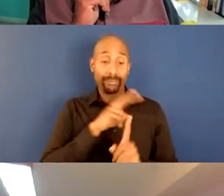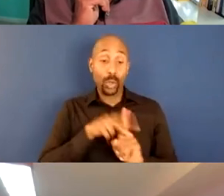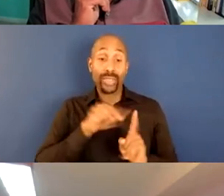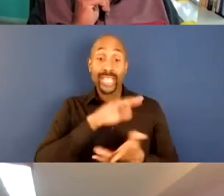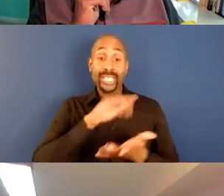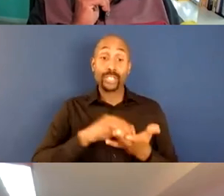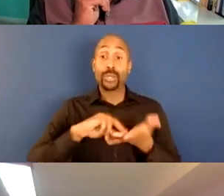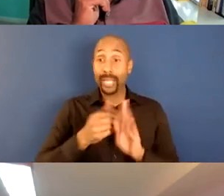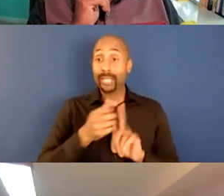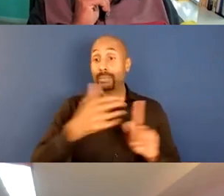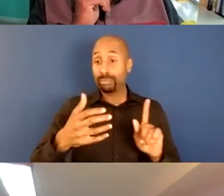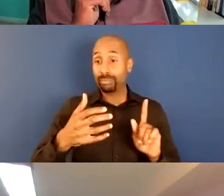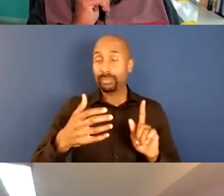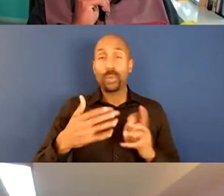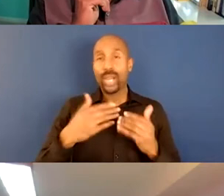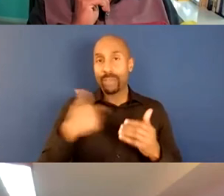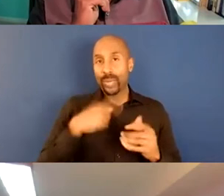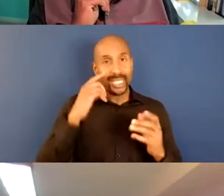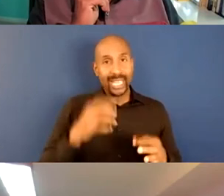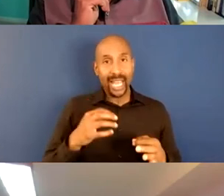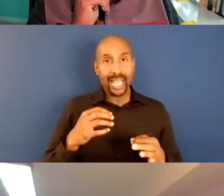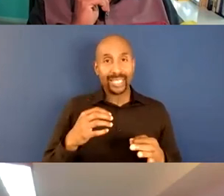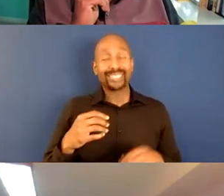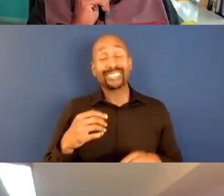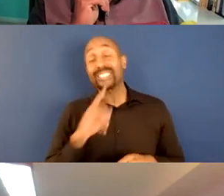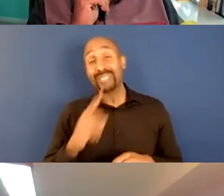So I'm just saying that I'm not